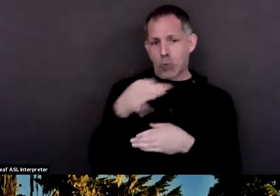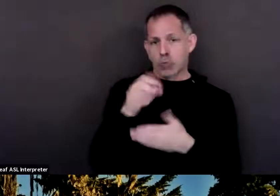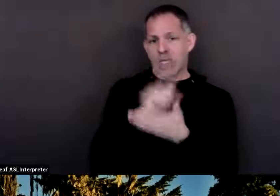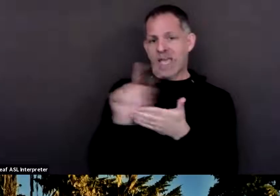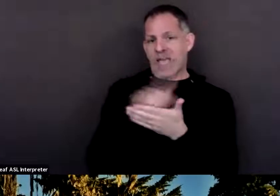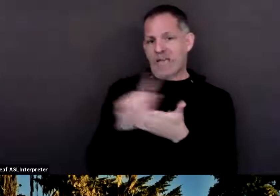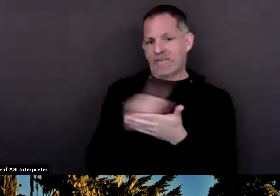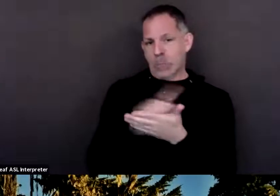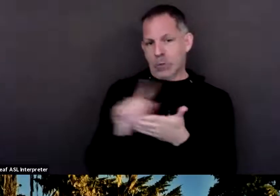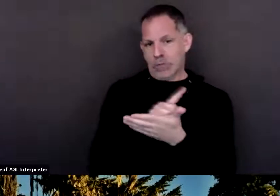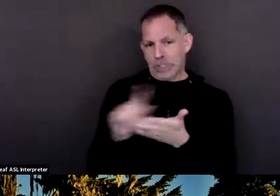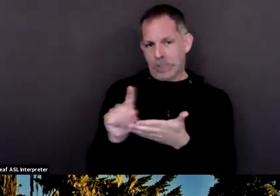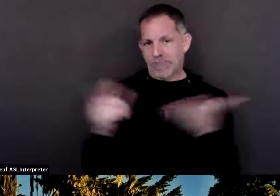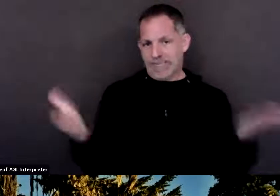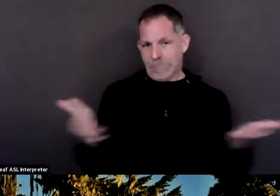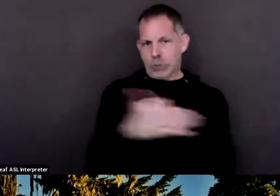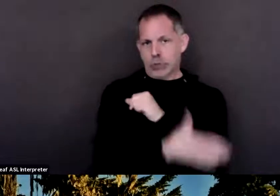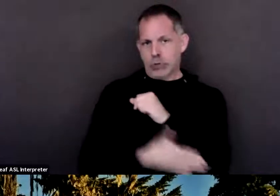I think that wraps us up.